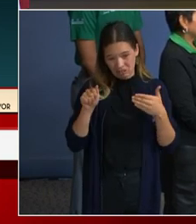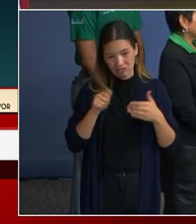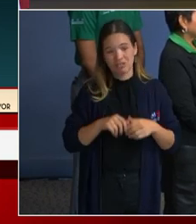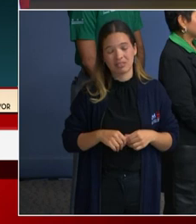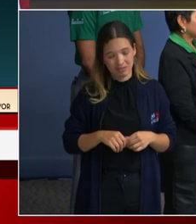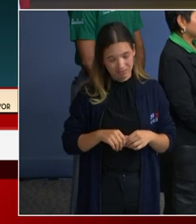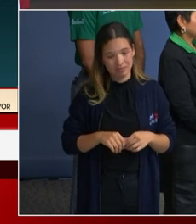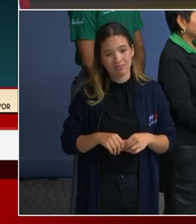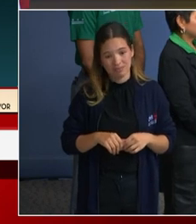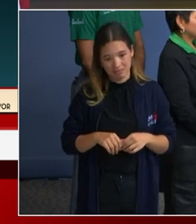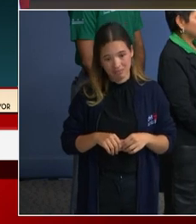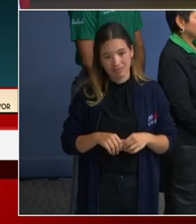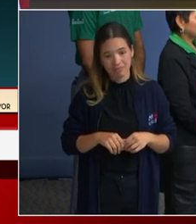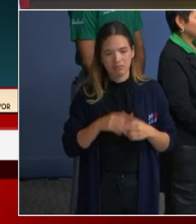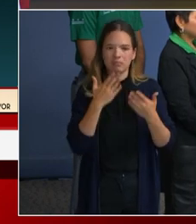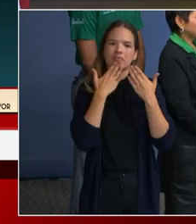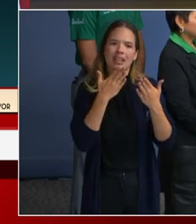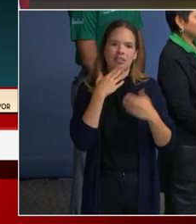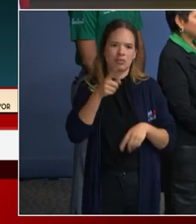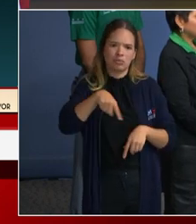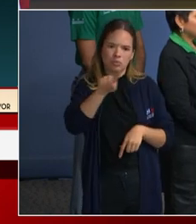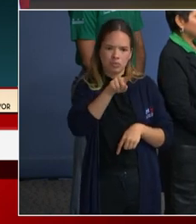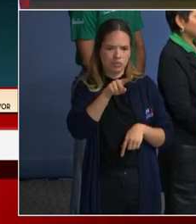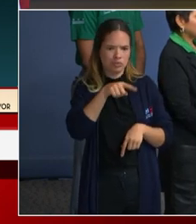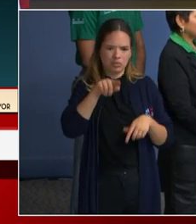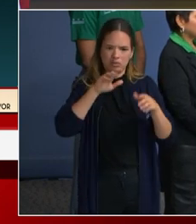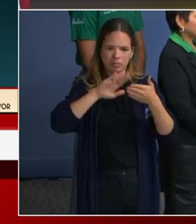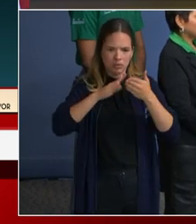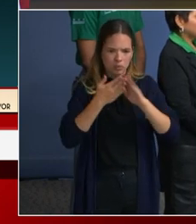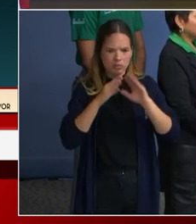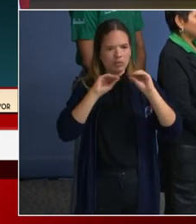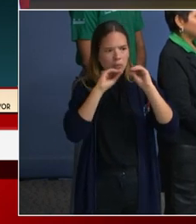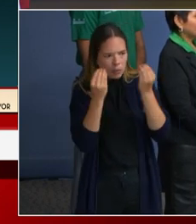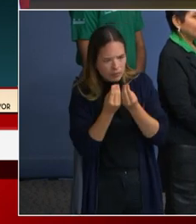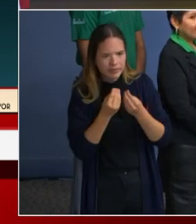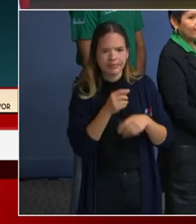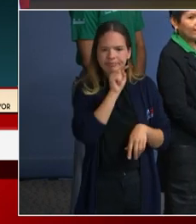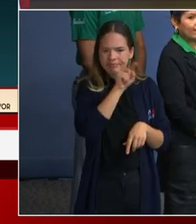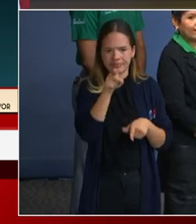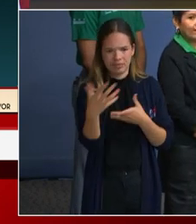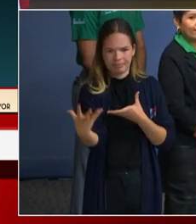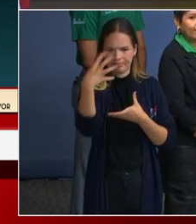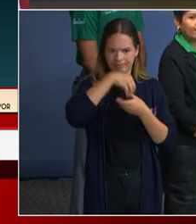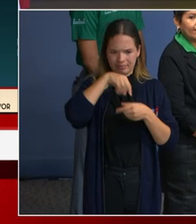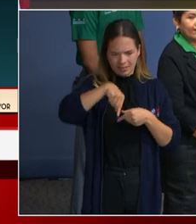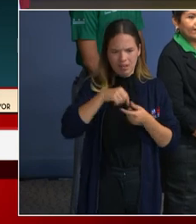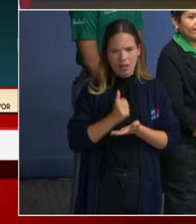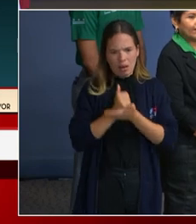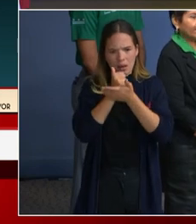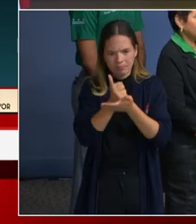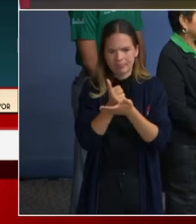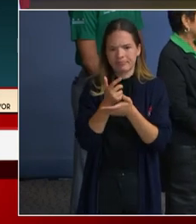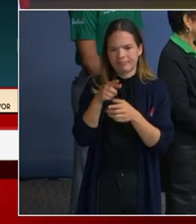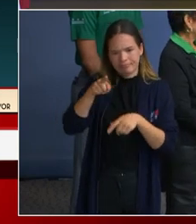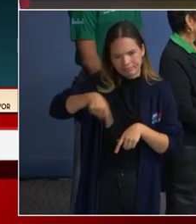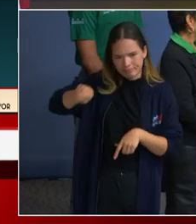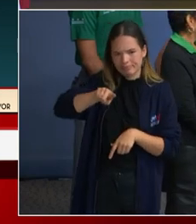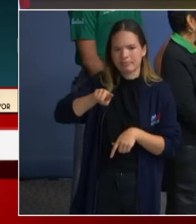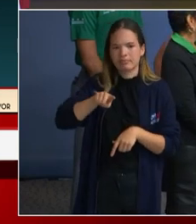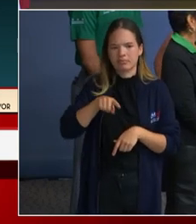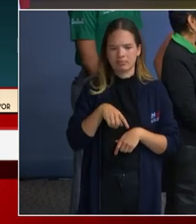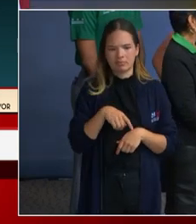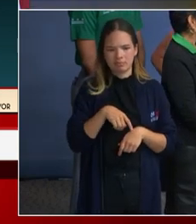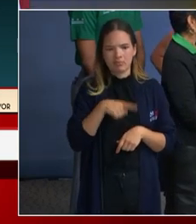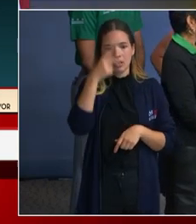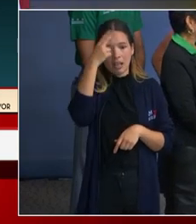to the other community-based organizations who have participated in this aid, including Catholic Charities and